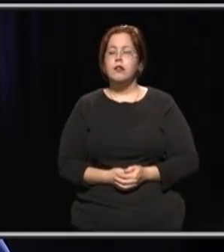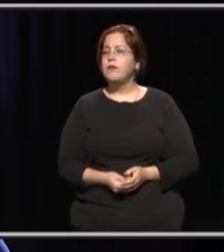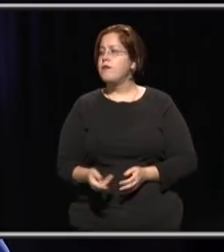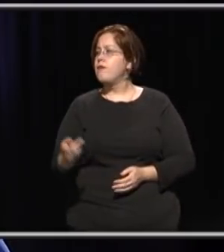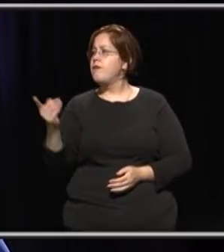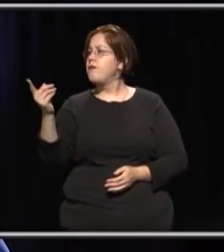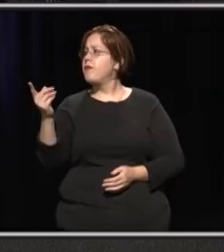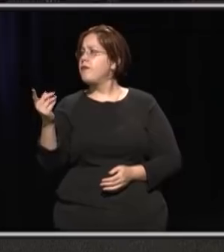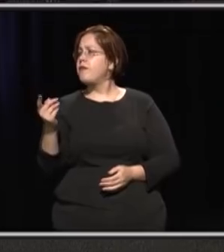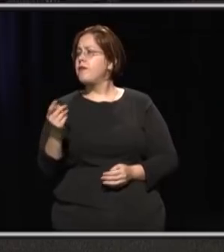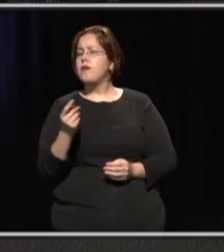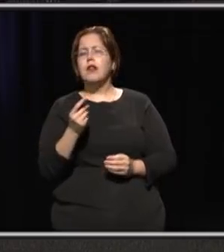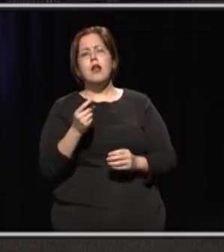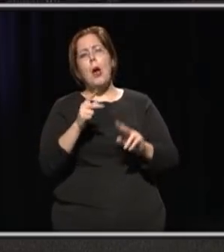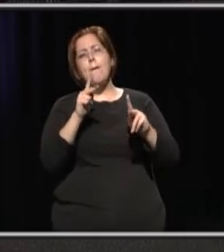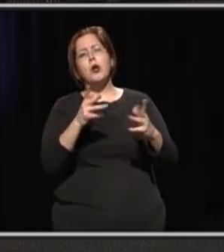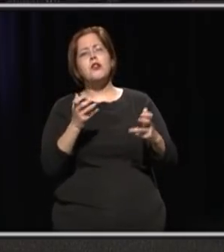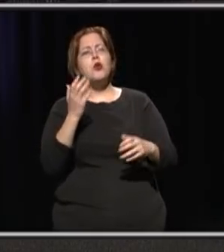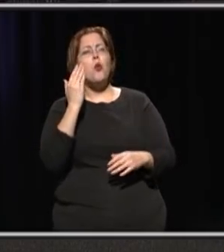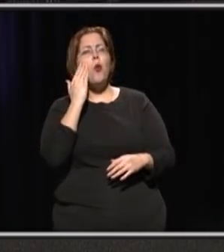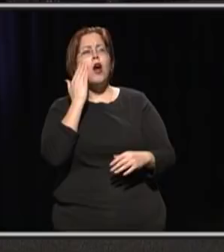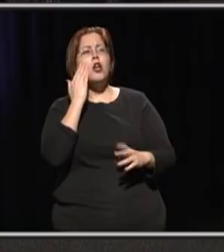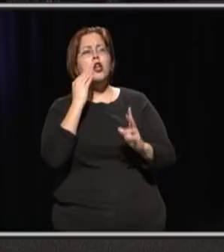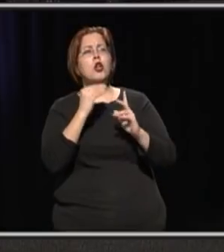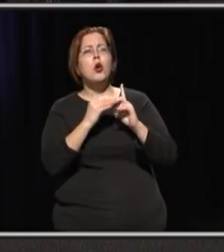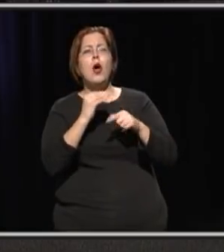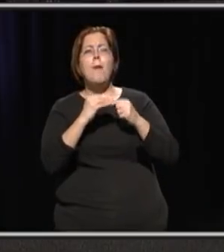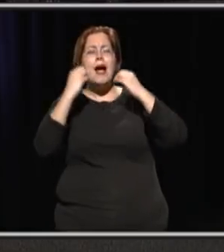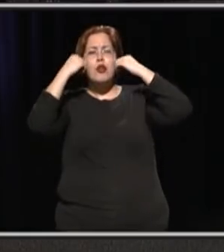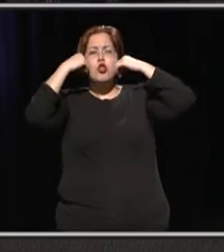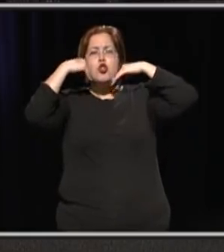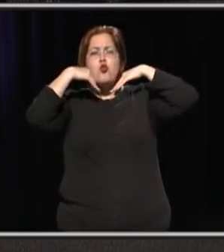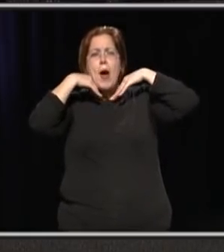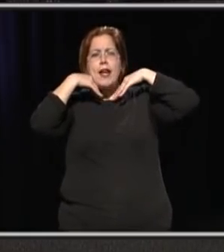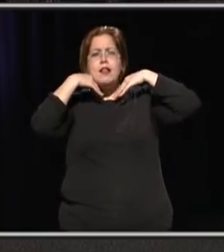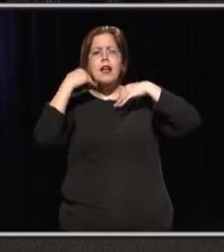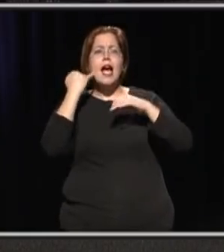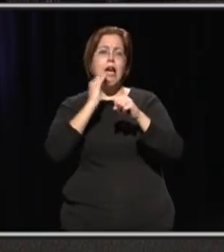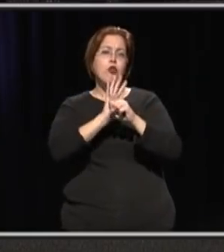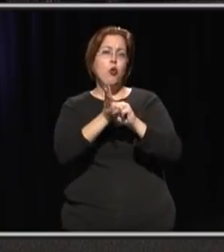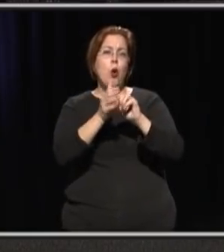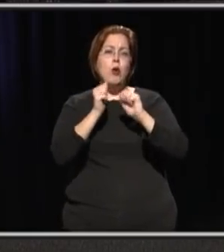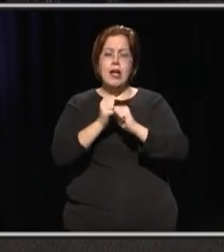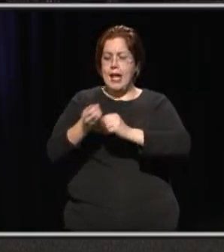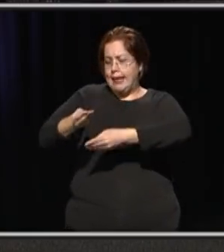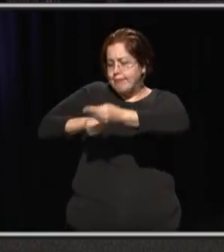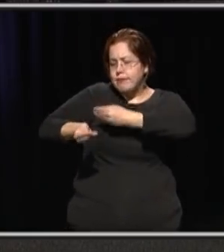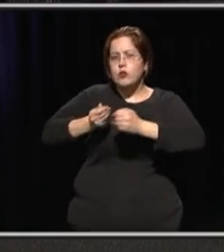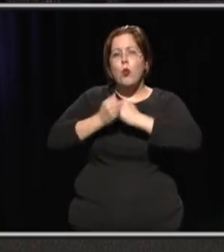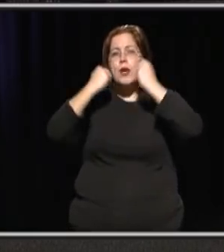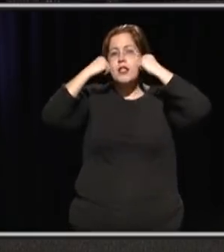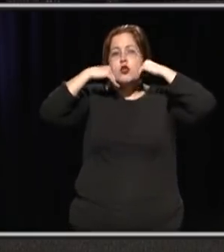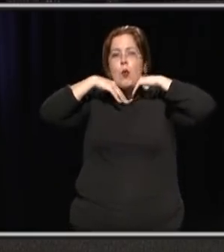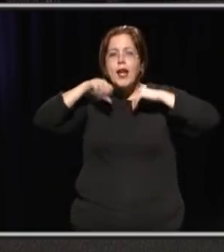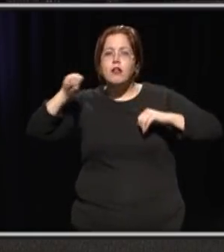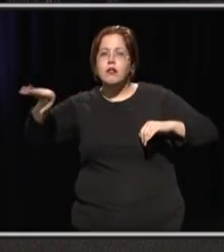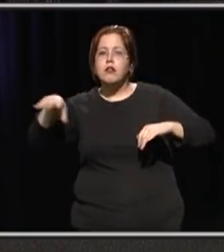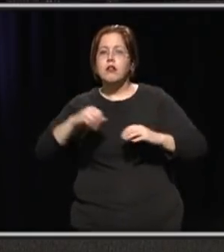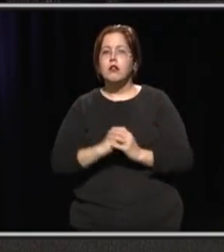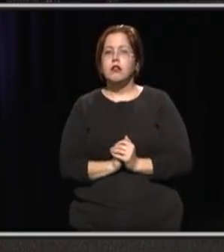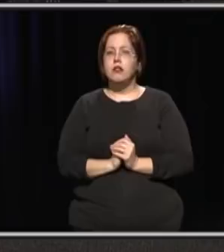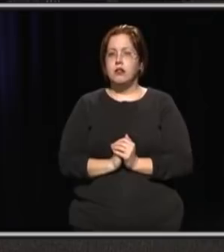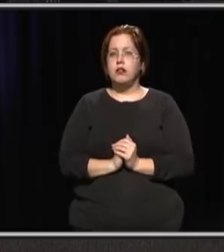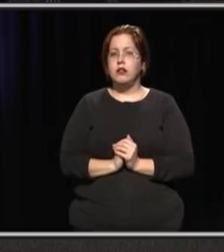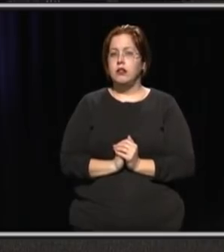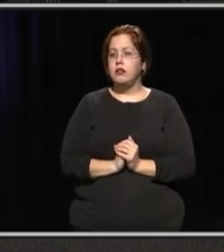A viewer wanted to know about sweat and if the coronavirus can be transmitted through sweat. Is this something